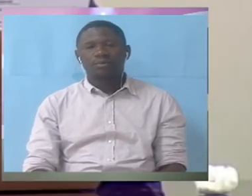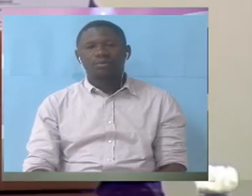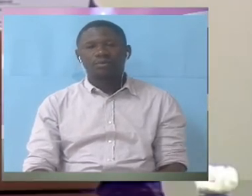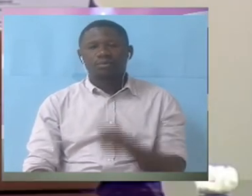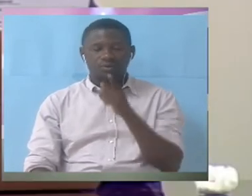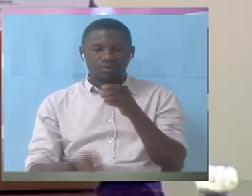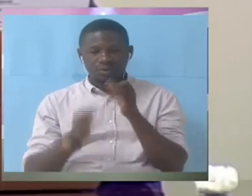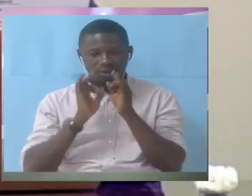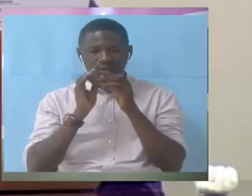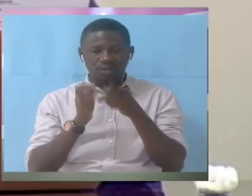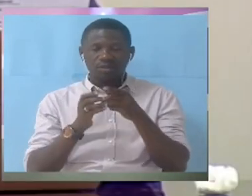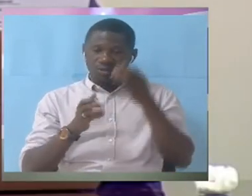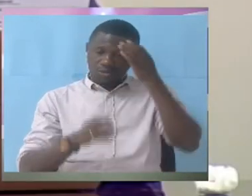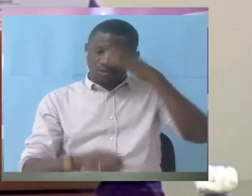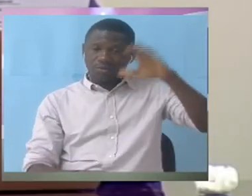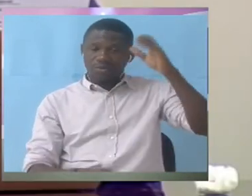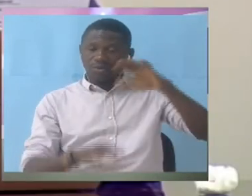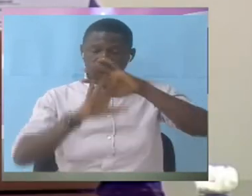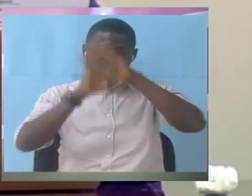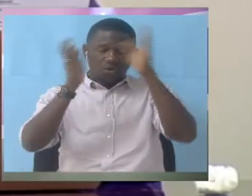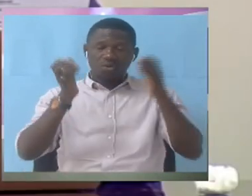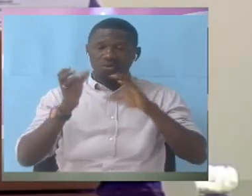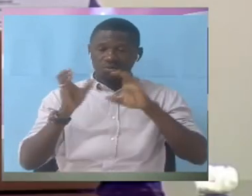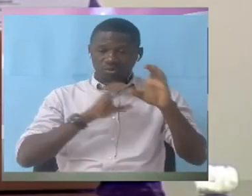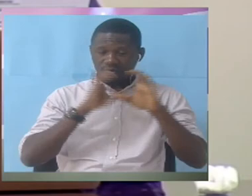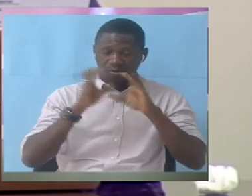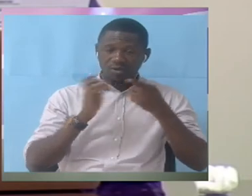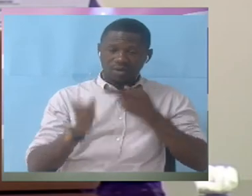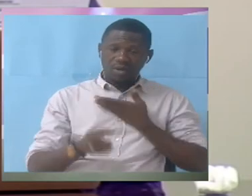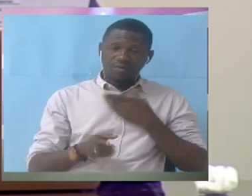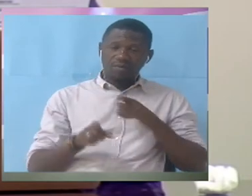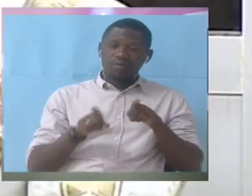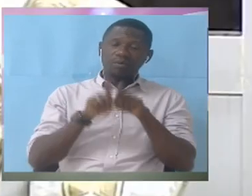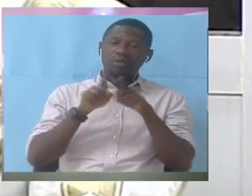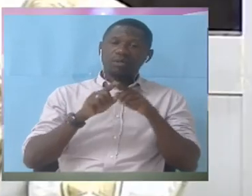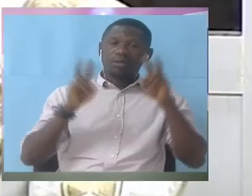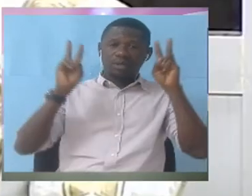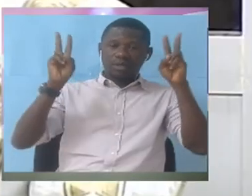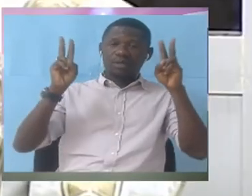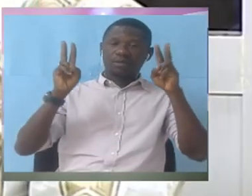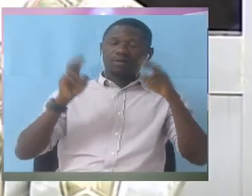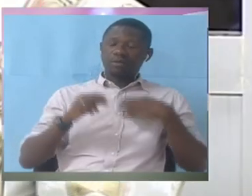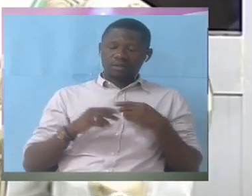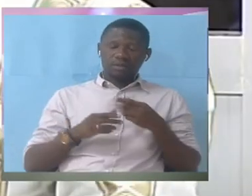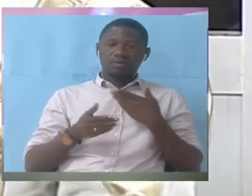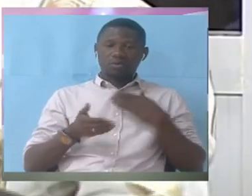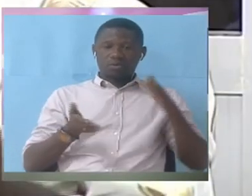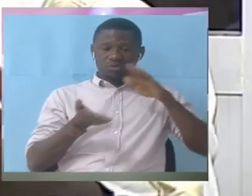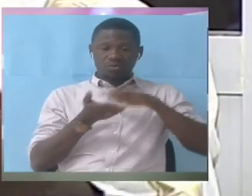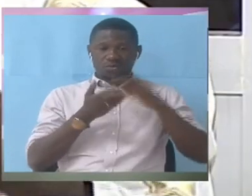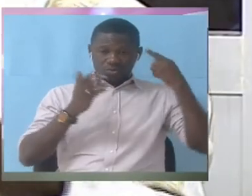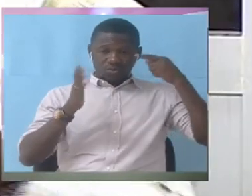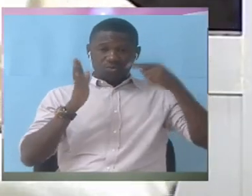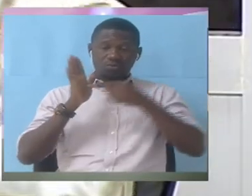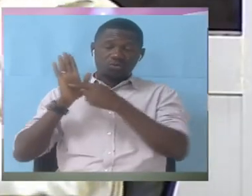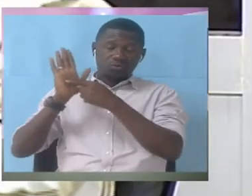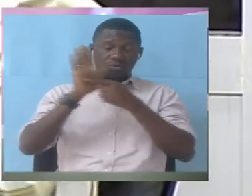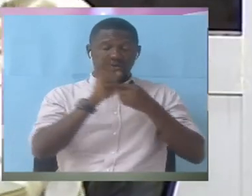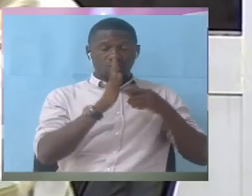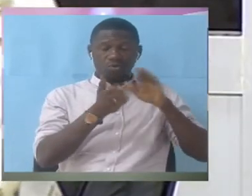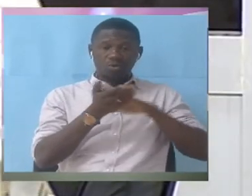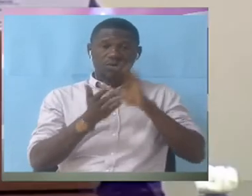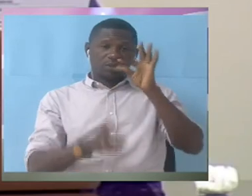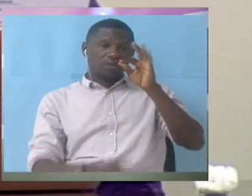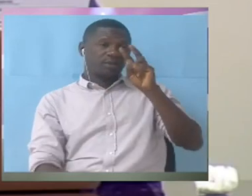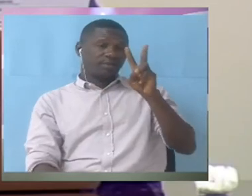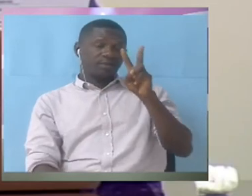this whole conversation that you had with Yaya Jame was televised? It was televised. Everybody saw it. And